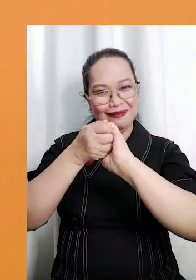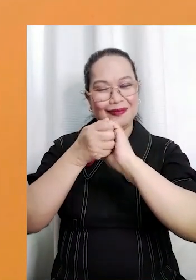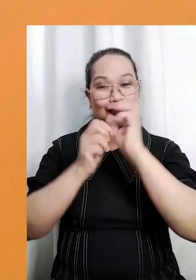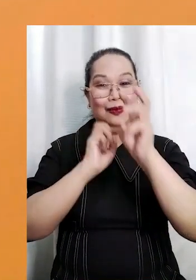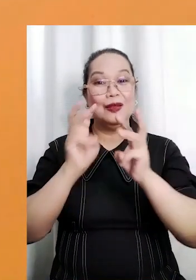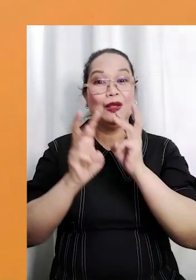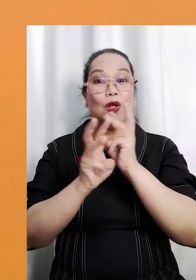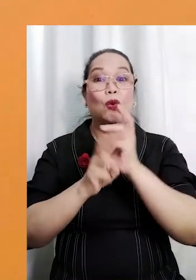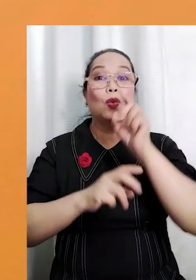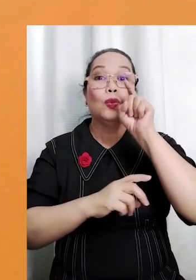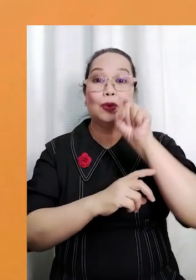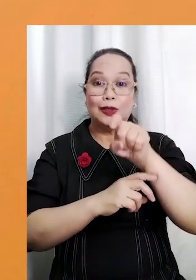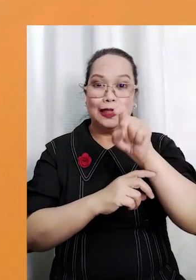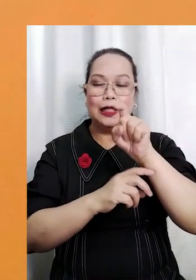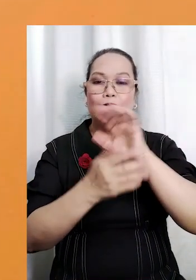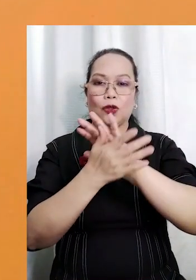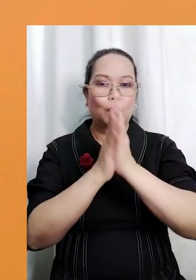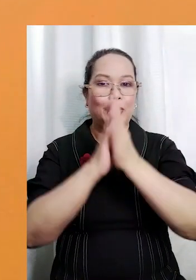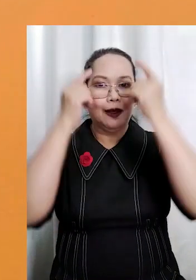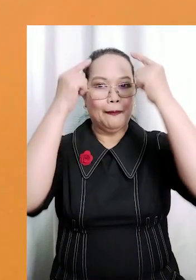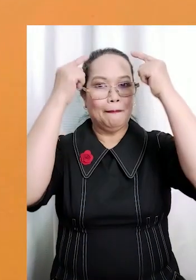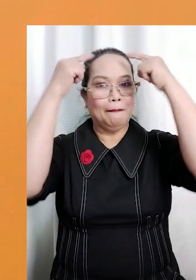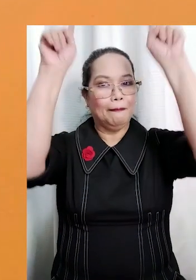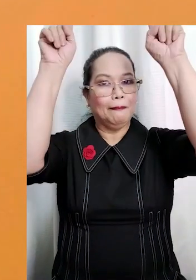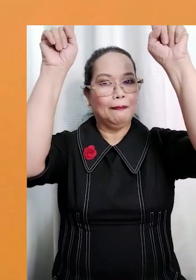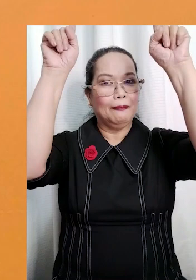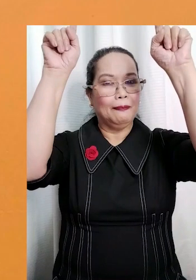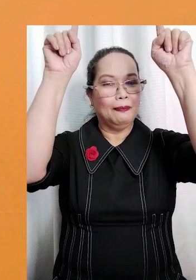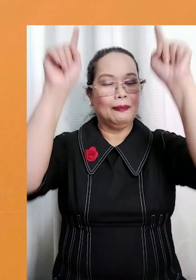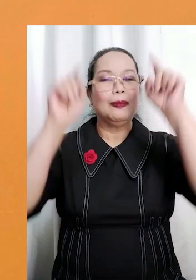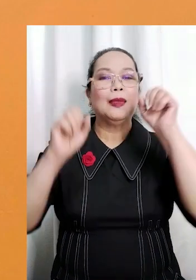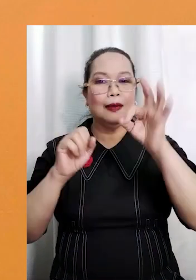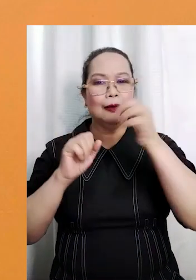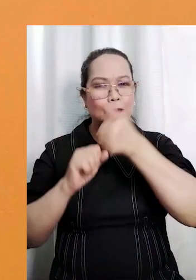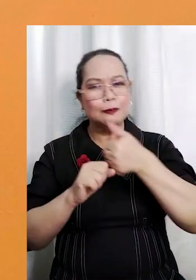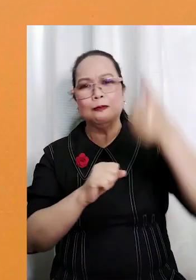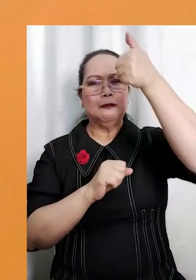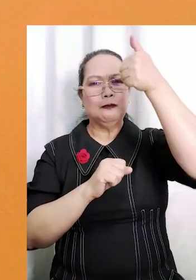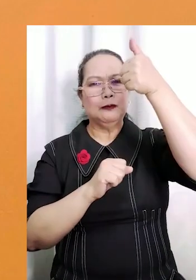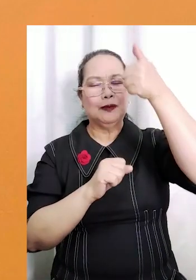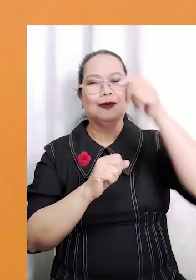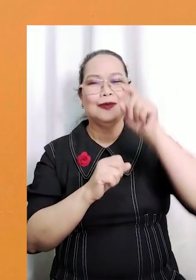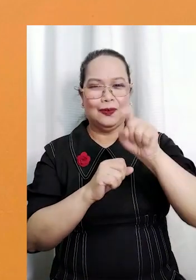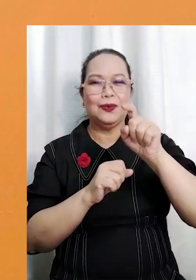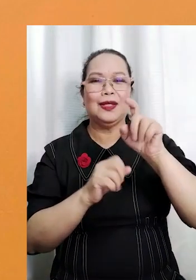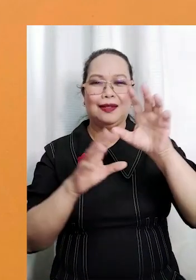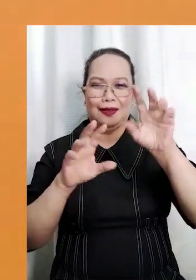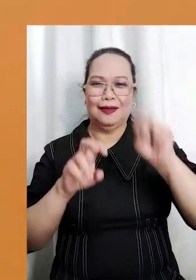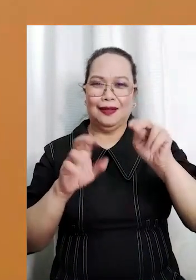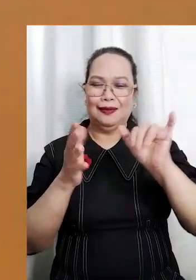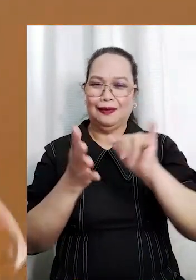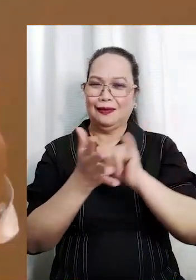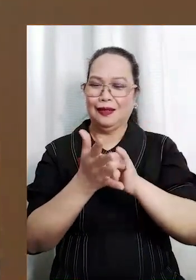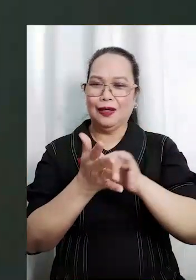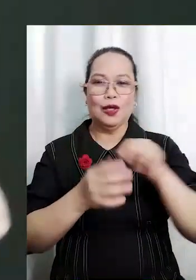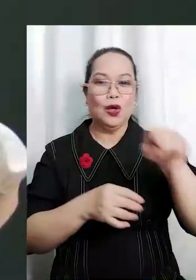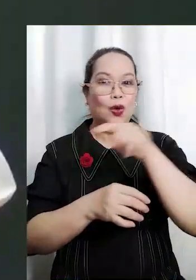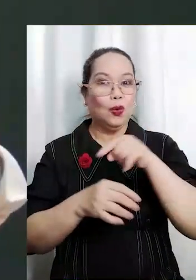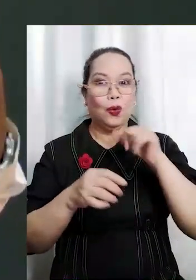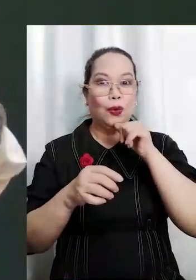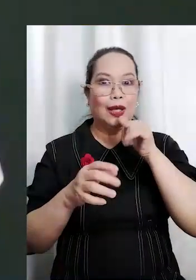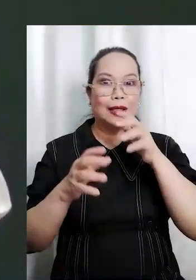need to become overcomers. Kailangan po natin yan, CCBCers. Hindi lamang po